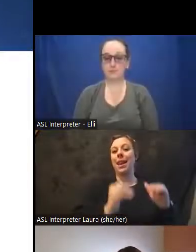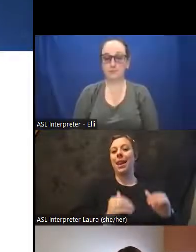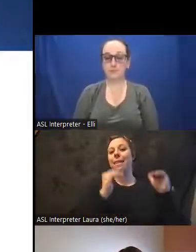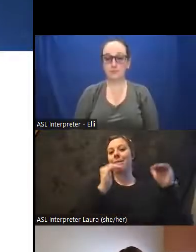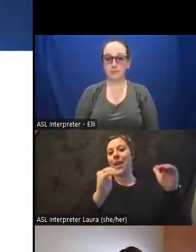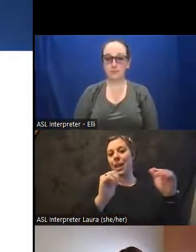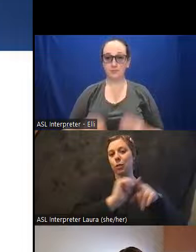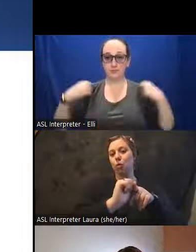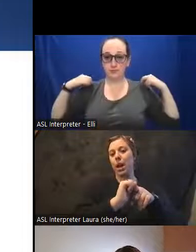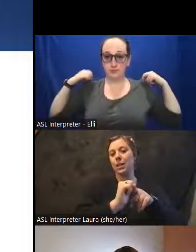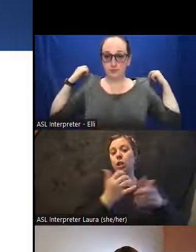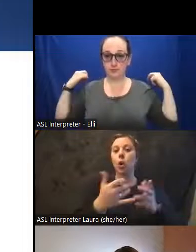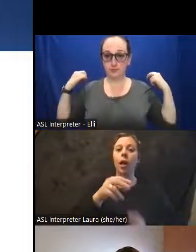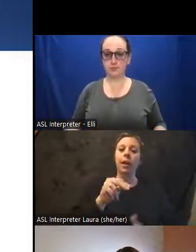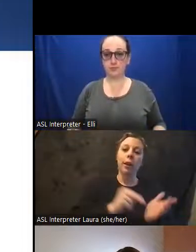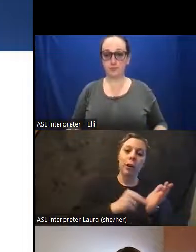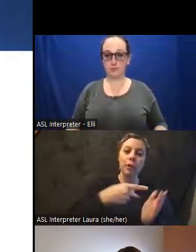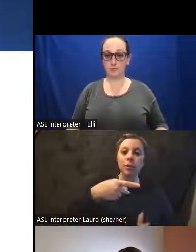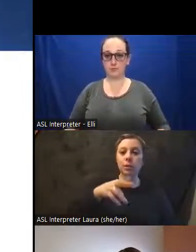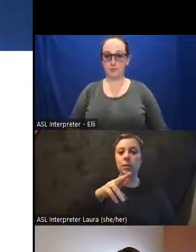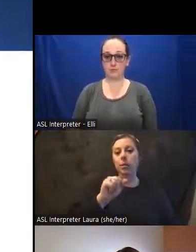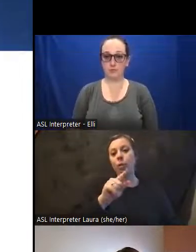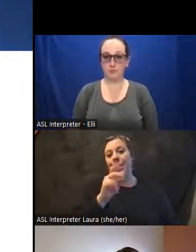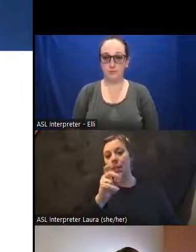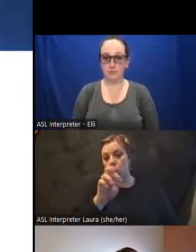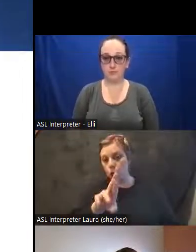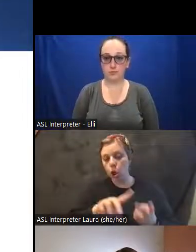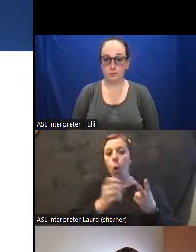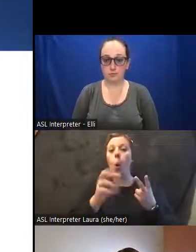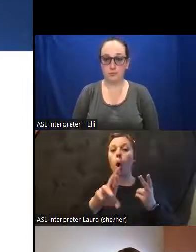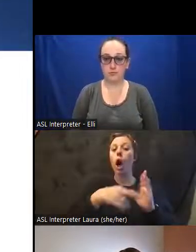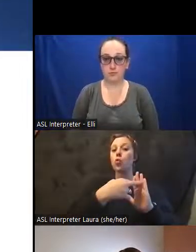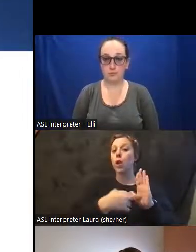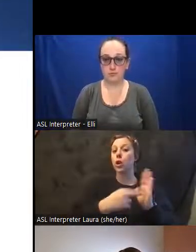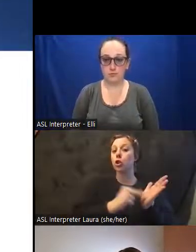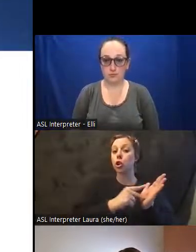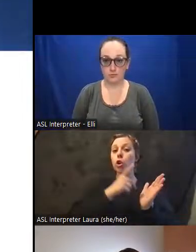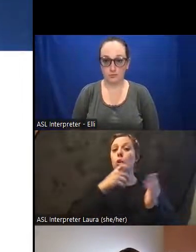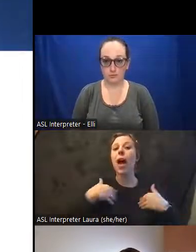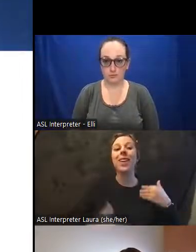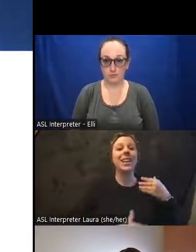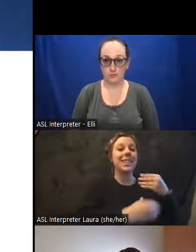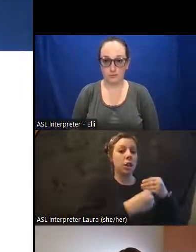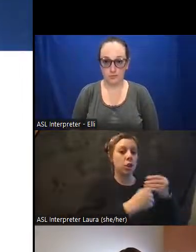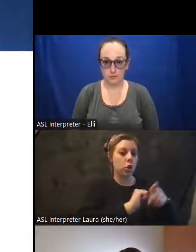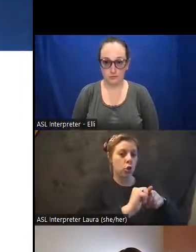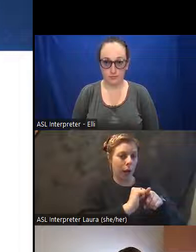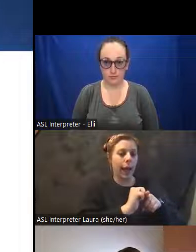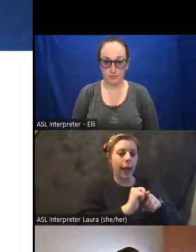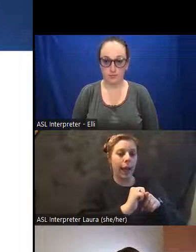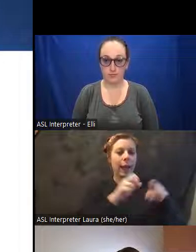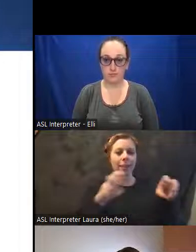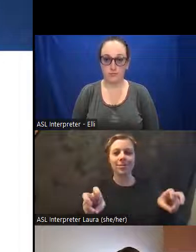or registered nurses that have completed additional training. That additional training typically looks like